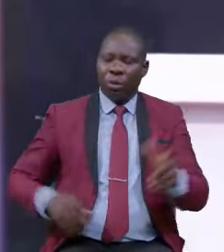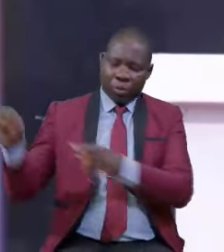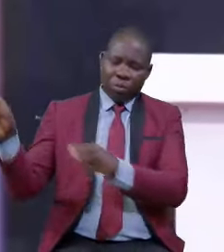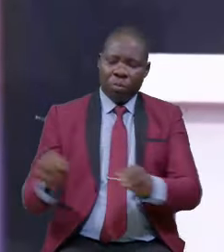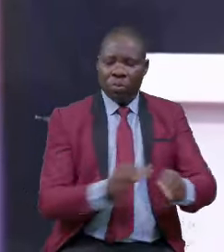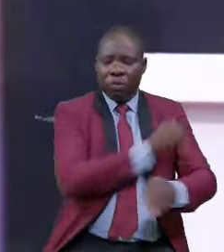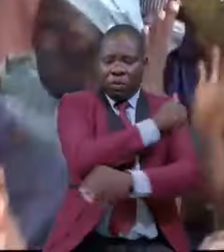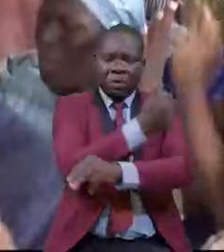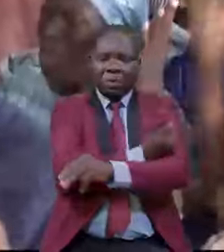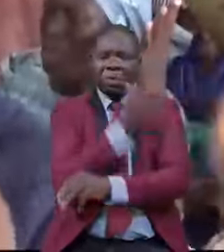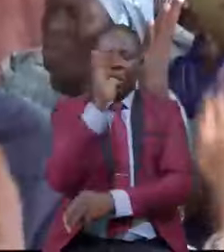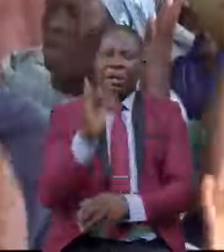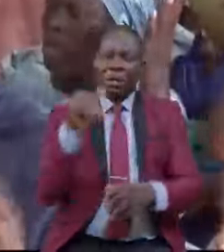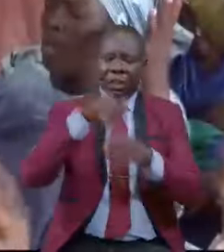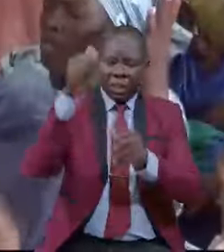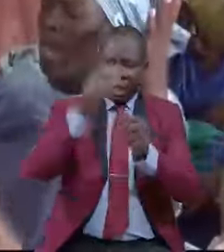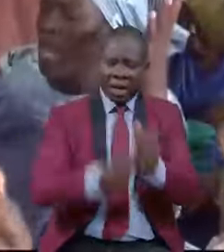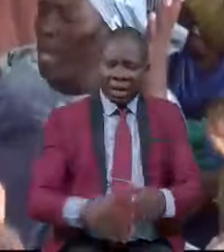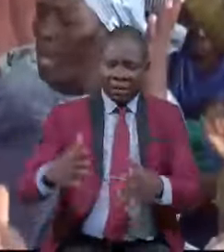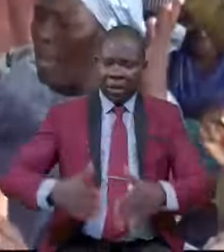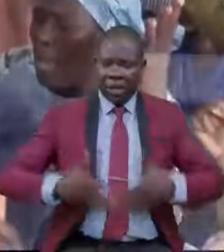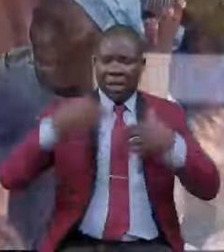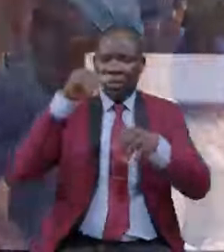in Jesus' name.